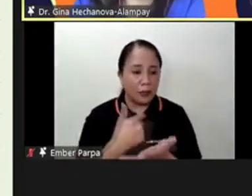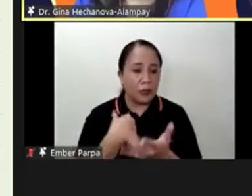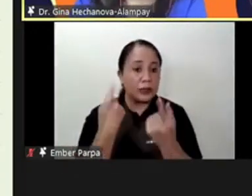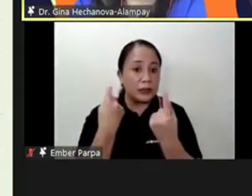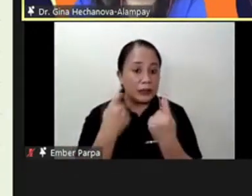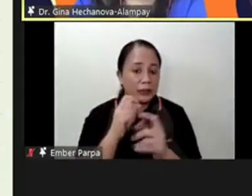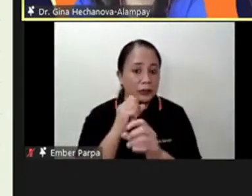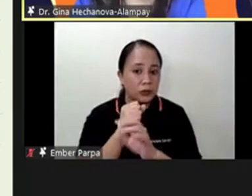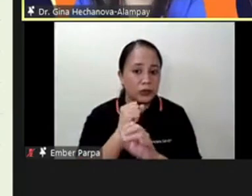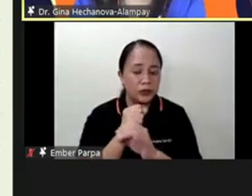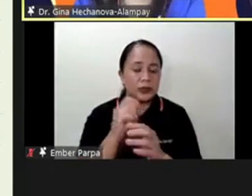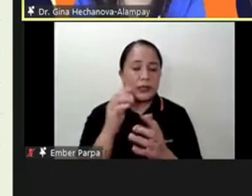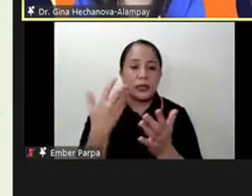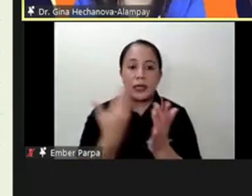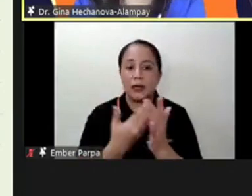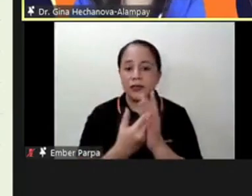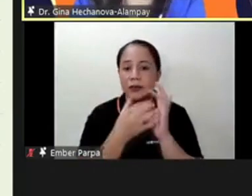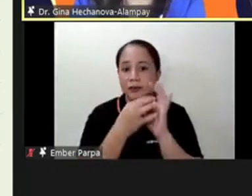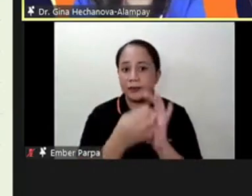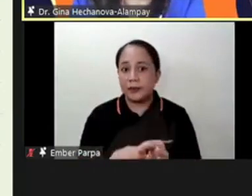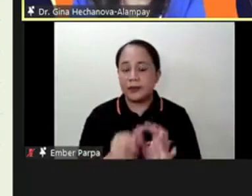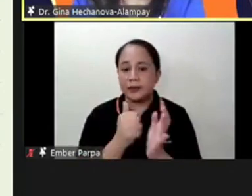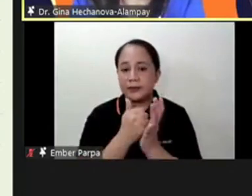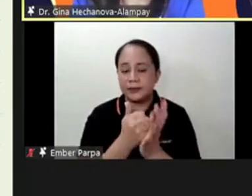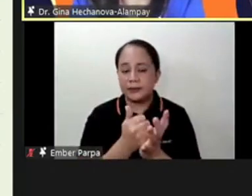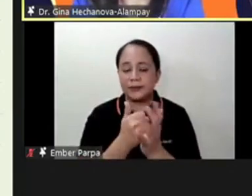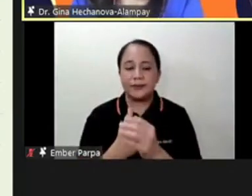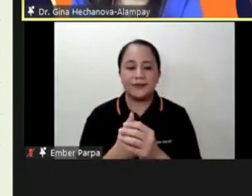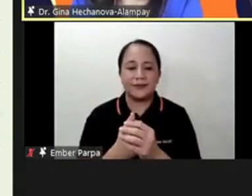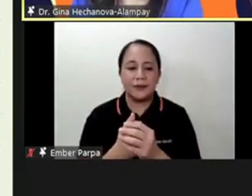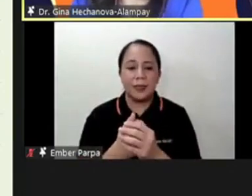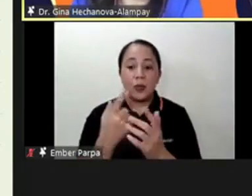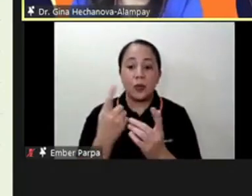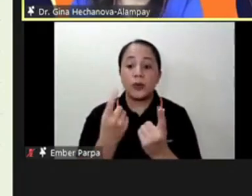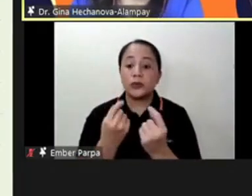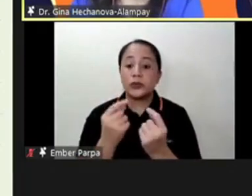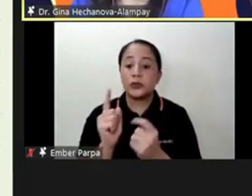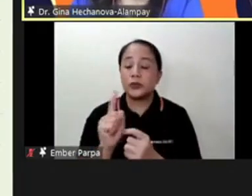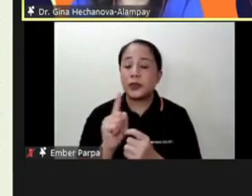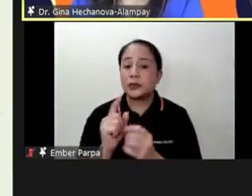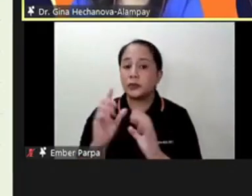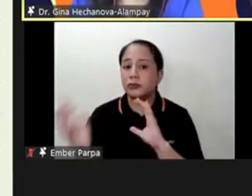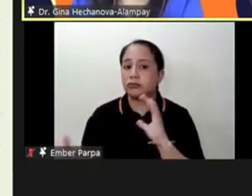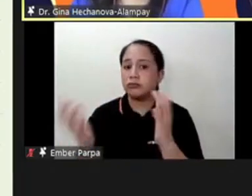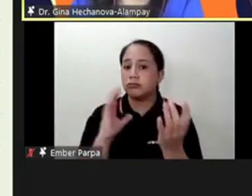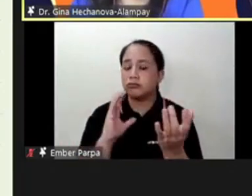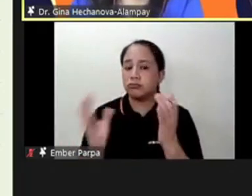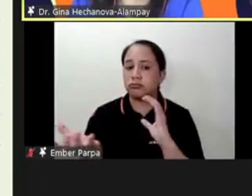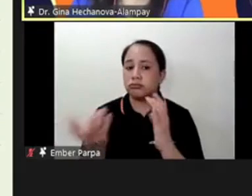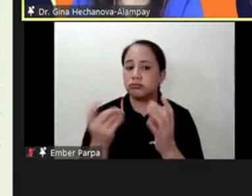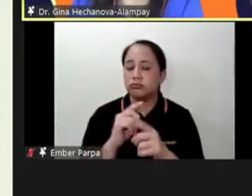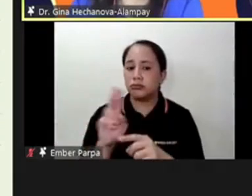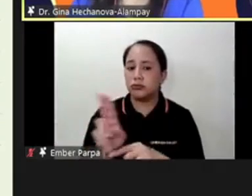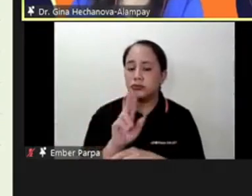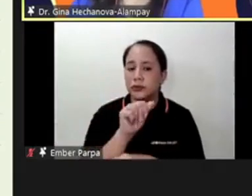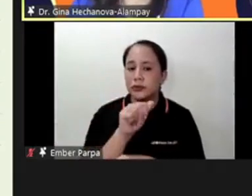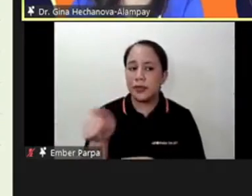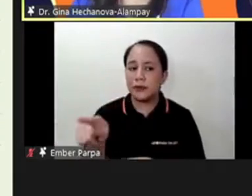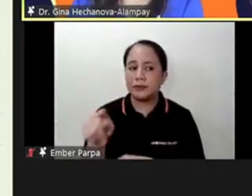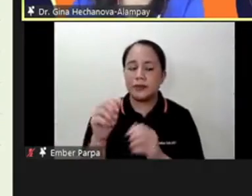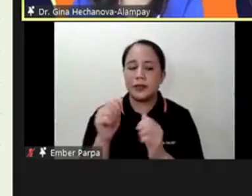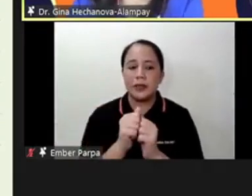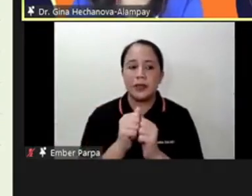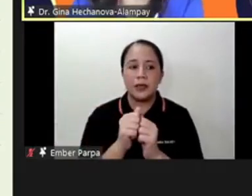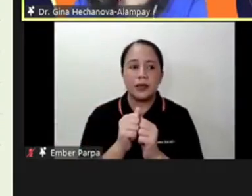advocate evidence-based interventions. And what we did is we compared people using the app with people using